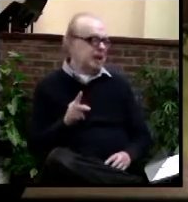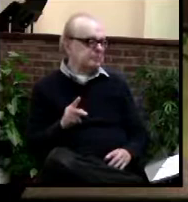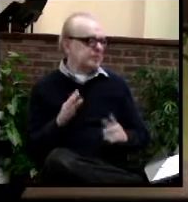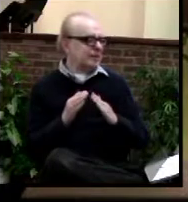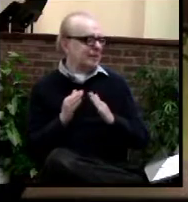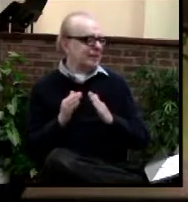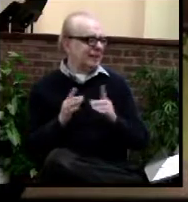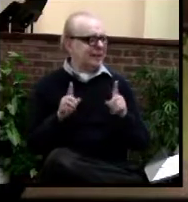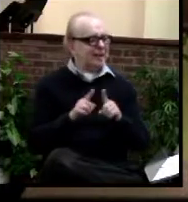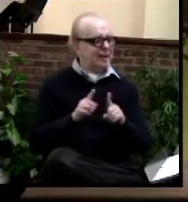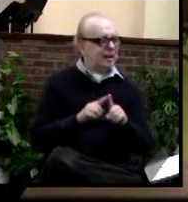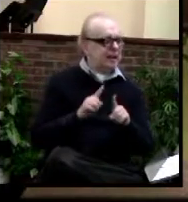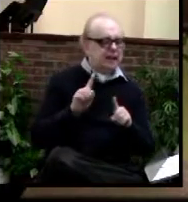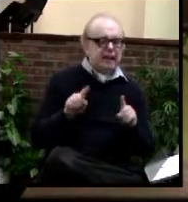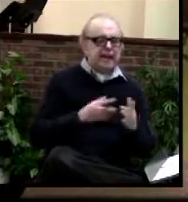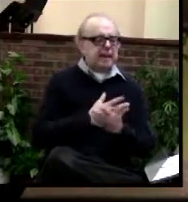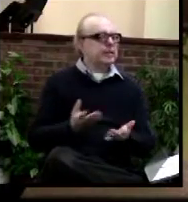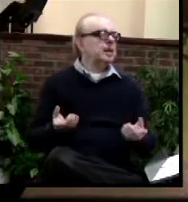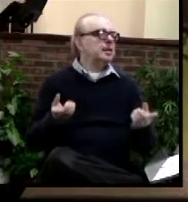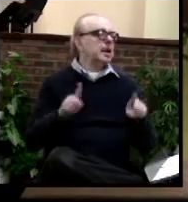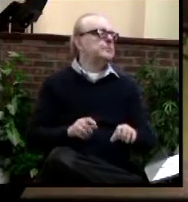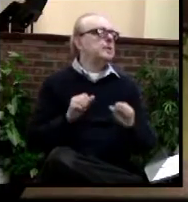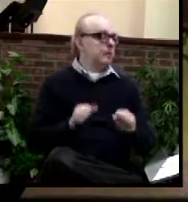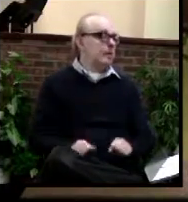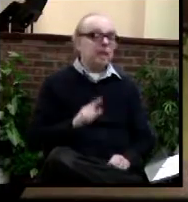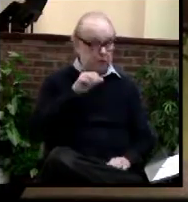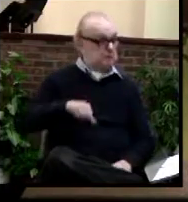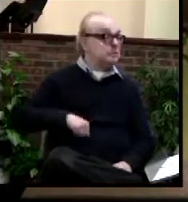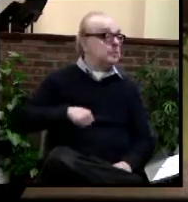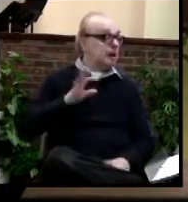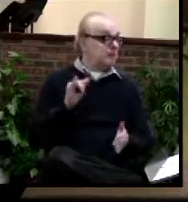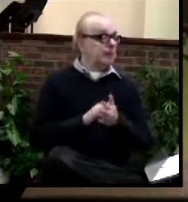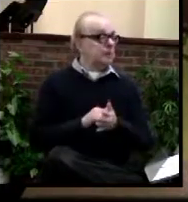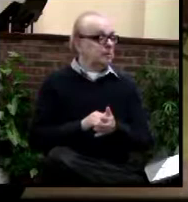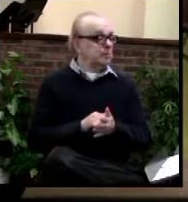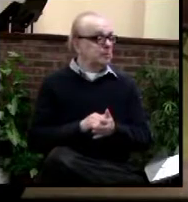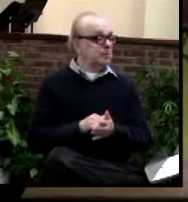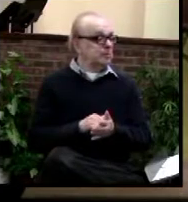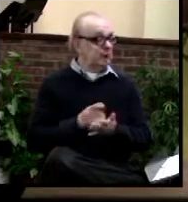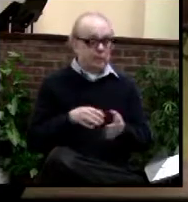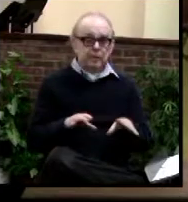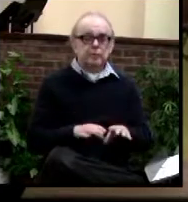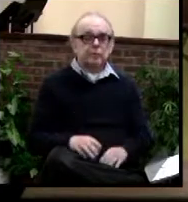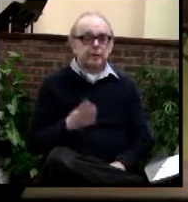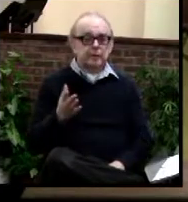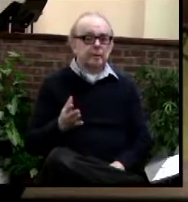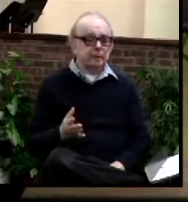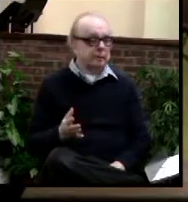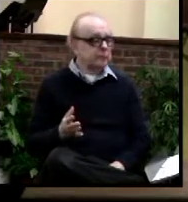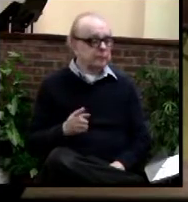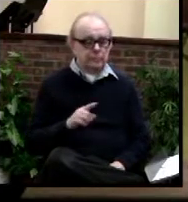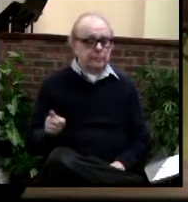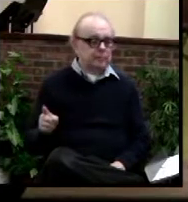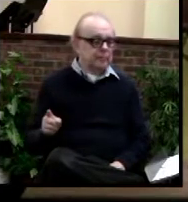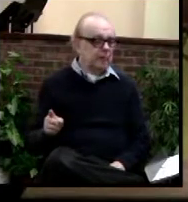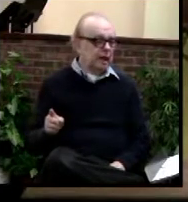It was like anything goes. And they were proud of what they were doing. To them, everything